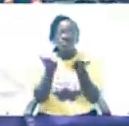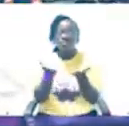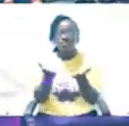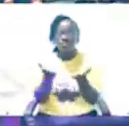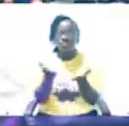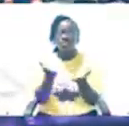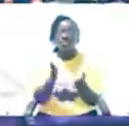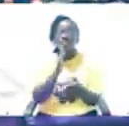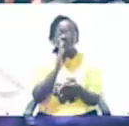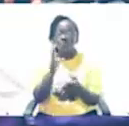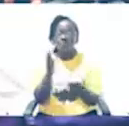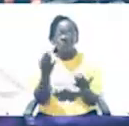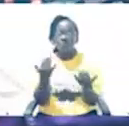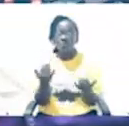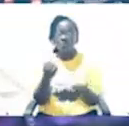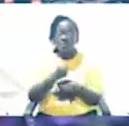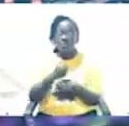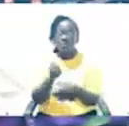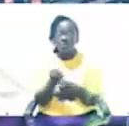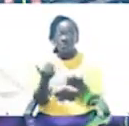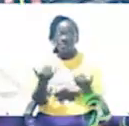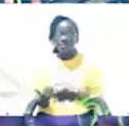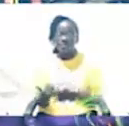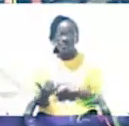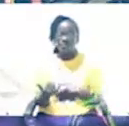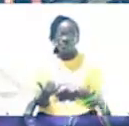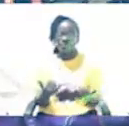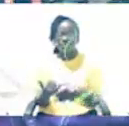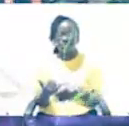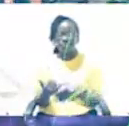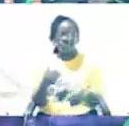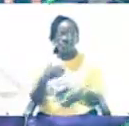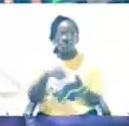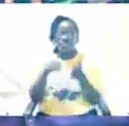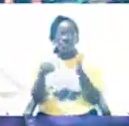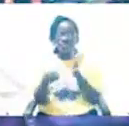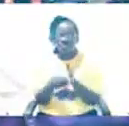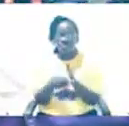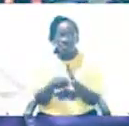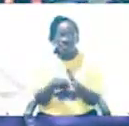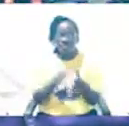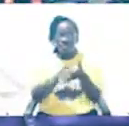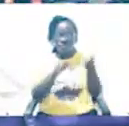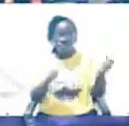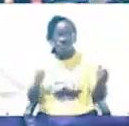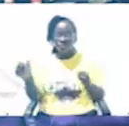Put your hands down. It means that take away every obstacle.